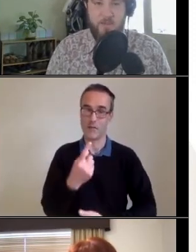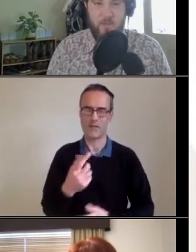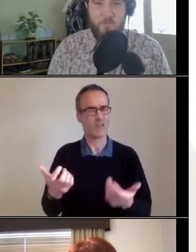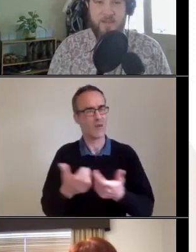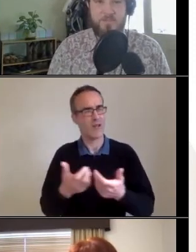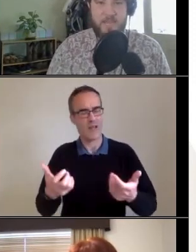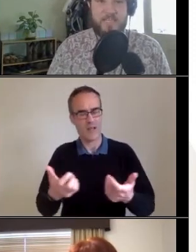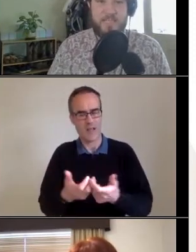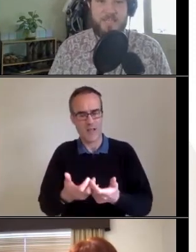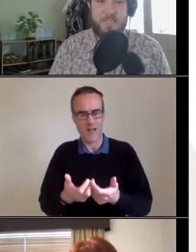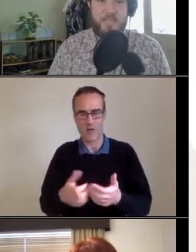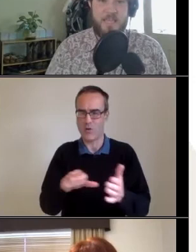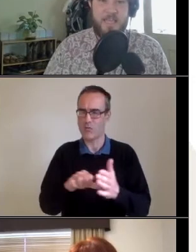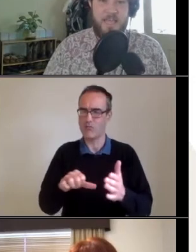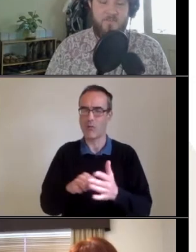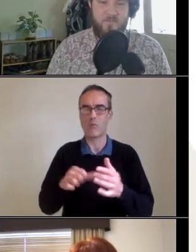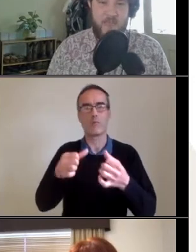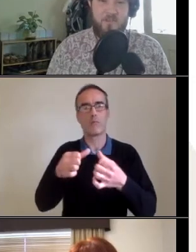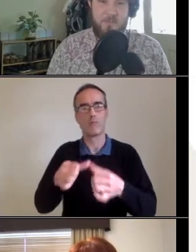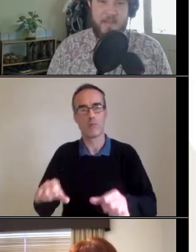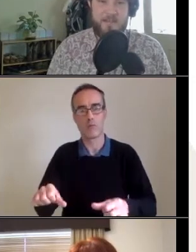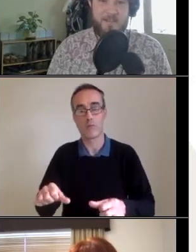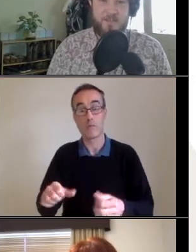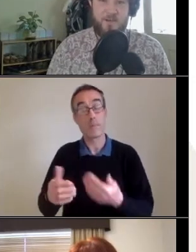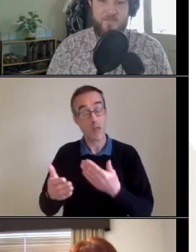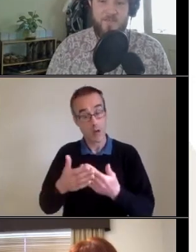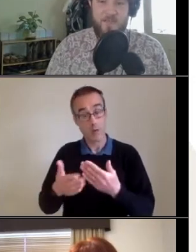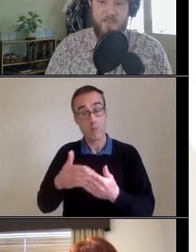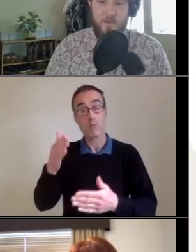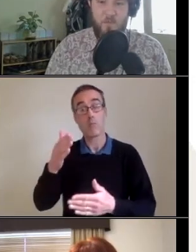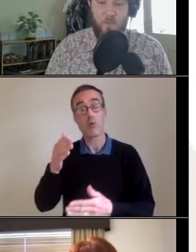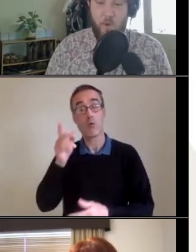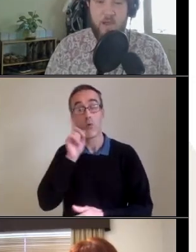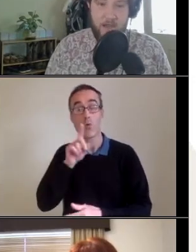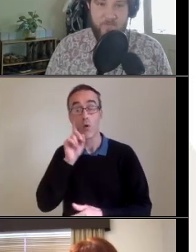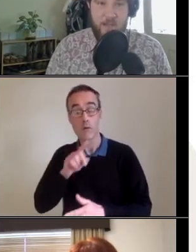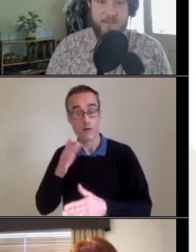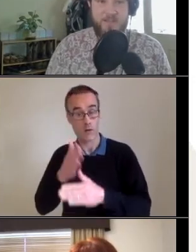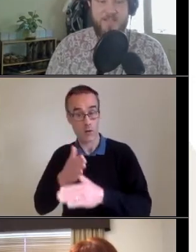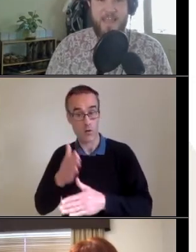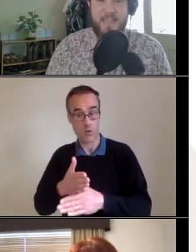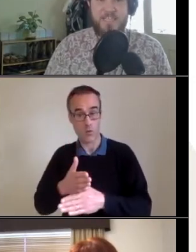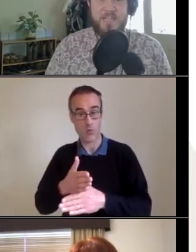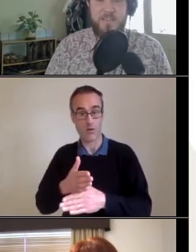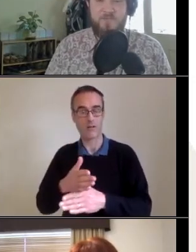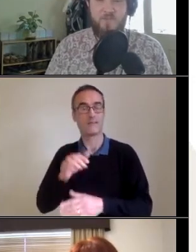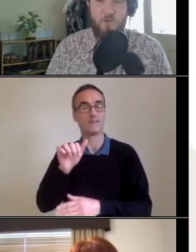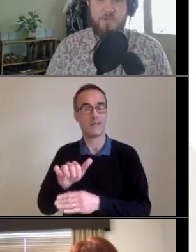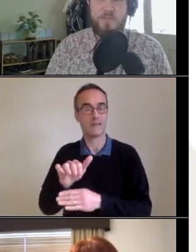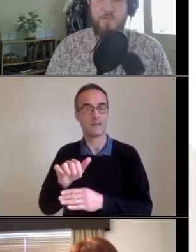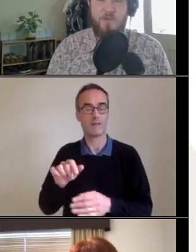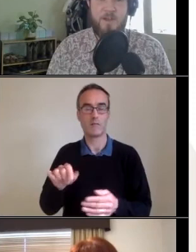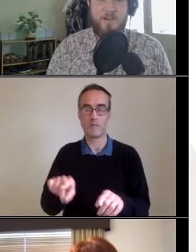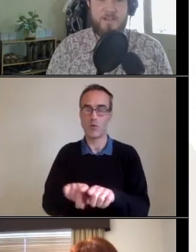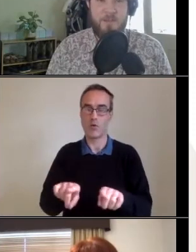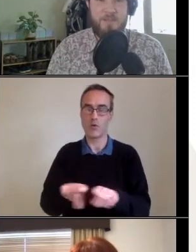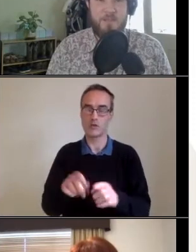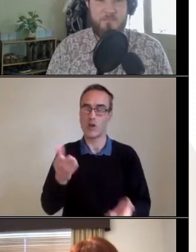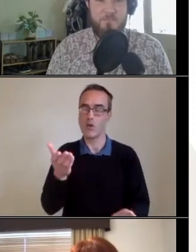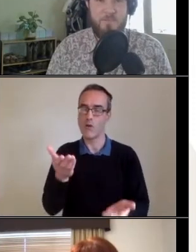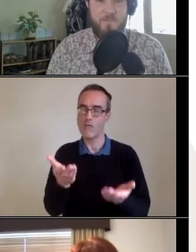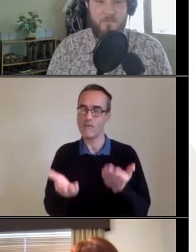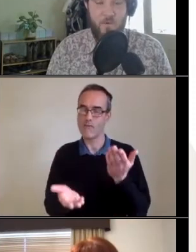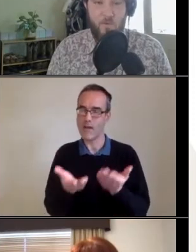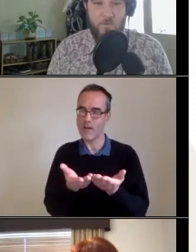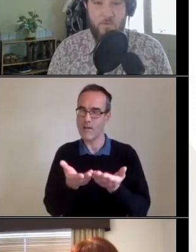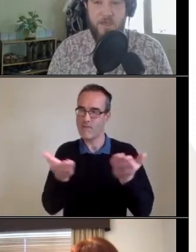more women in the workplace, but actually see a fairer balance of work-life balance and actually the roles that women are expected